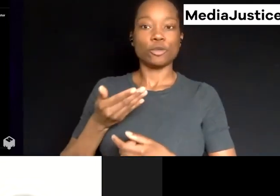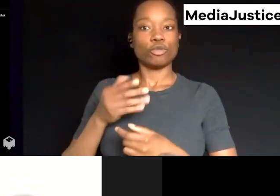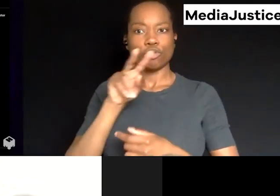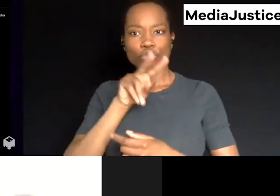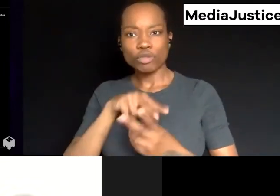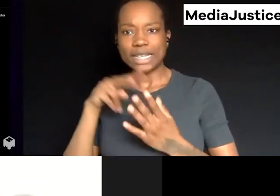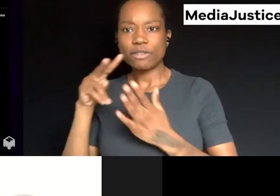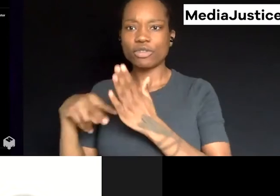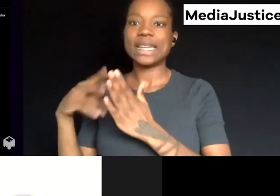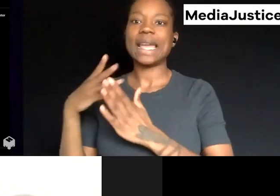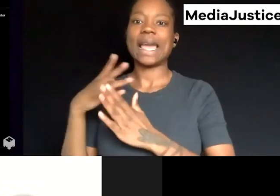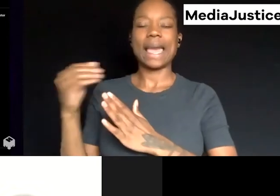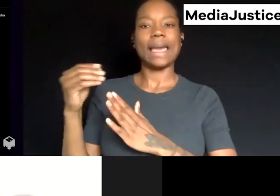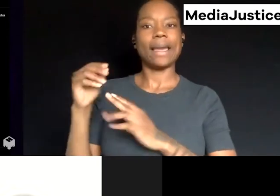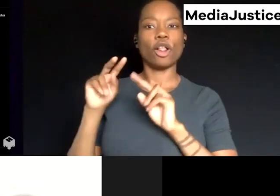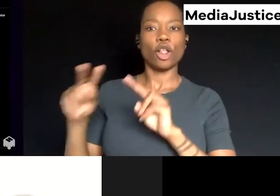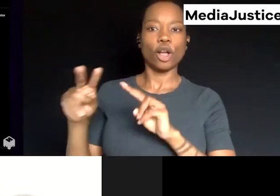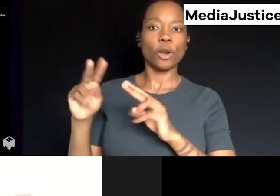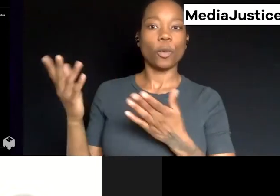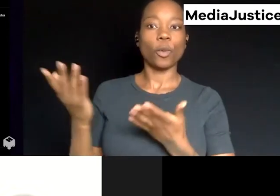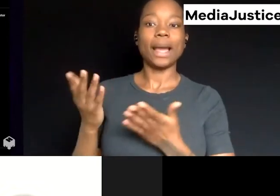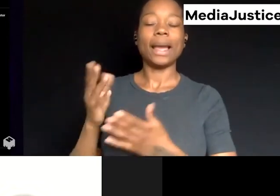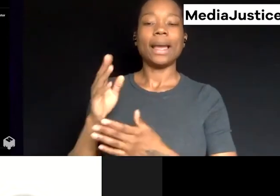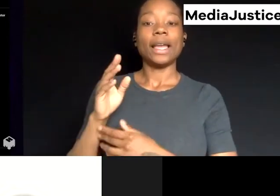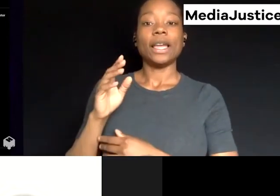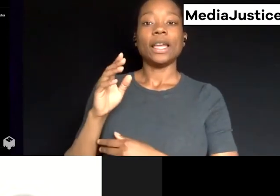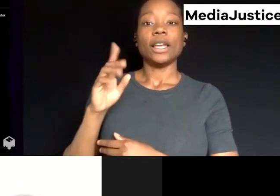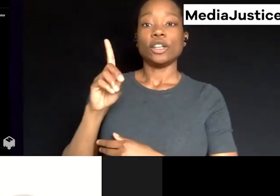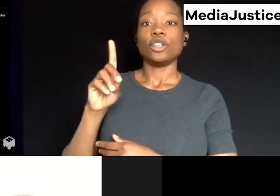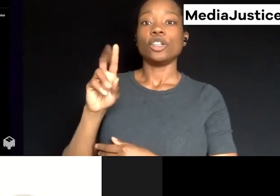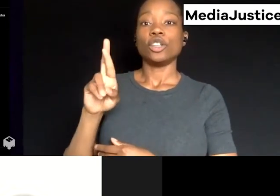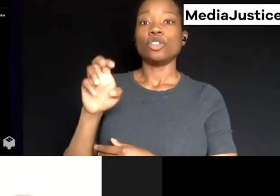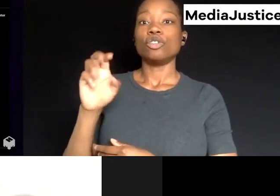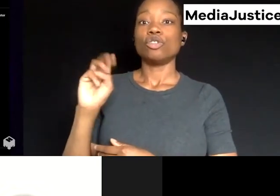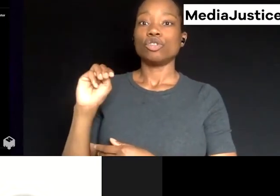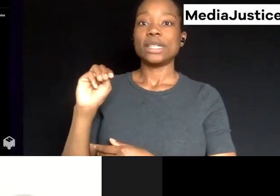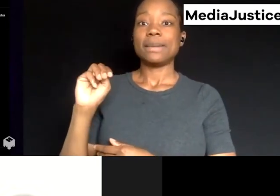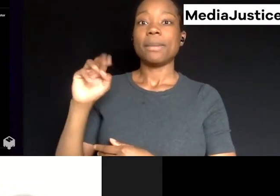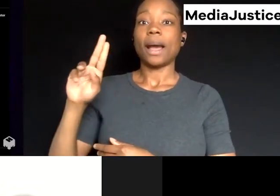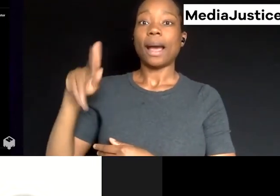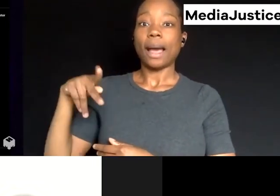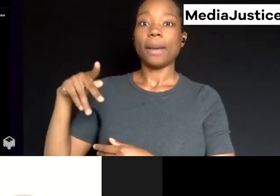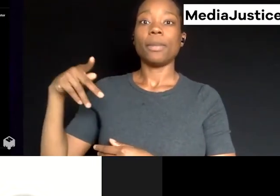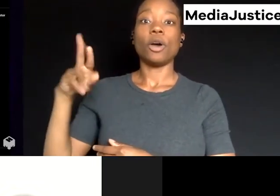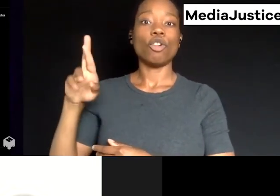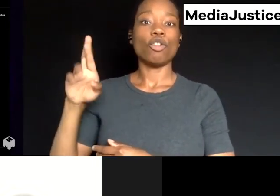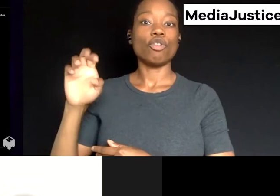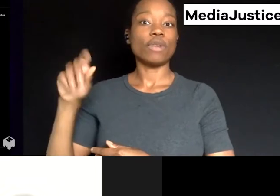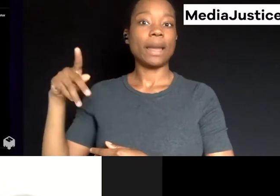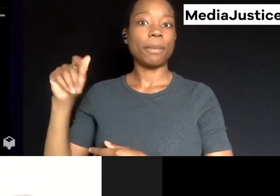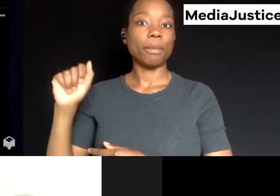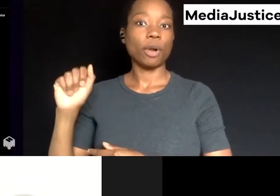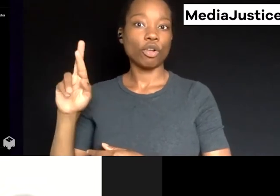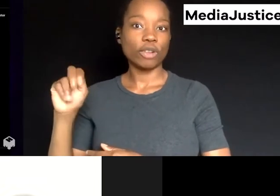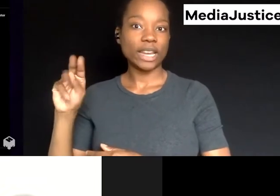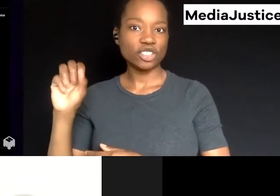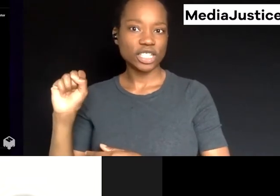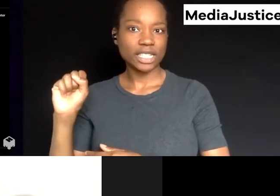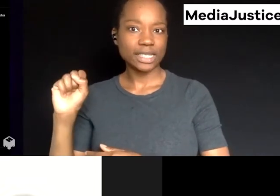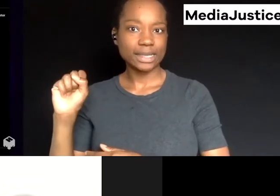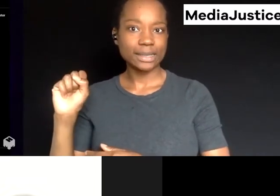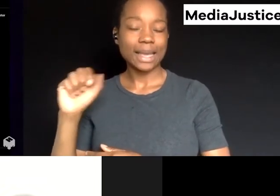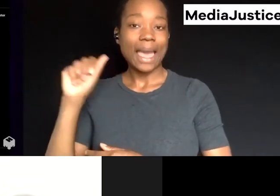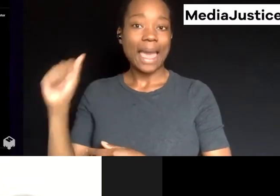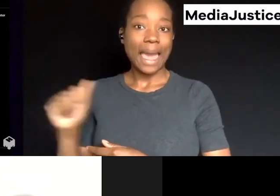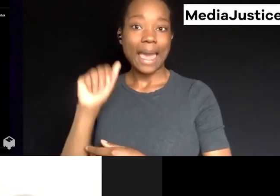media2070.org. And I'm sure there'll be a link to that in a bit. But this incredible essay was written by some of the Black staff